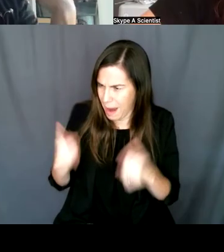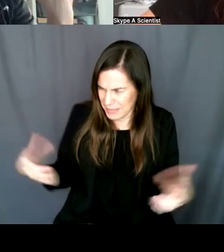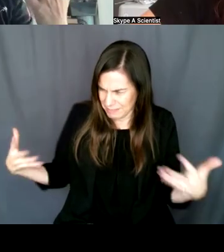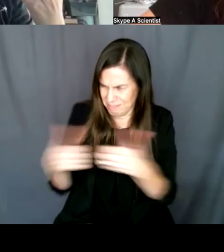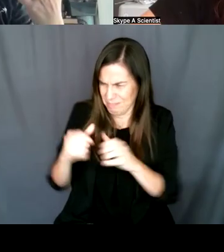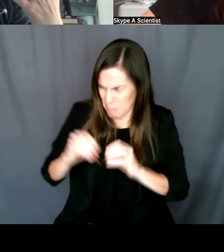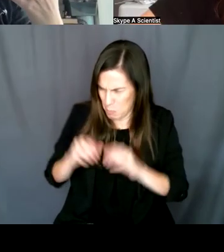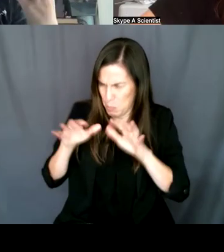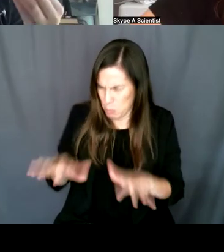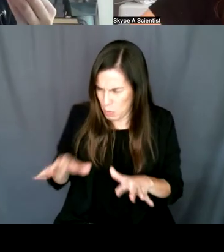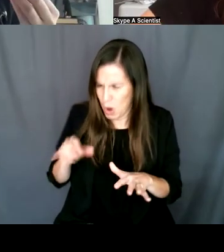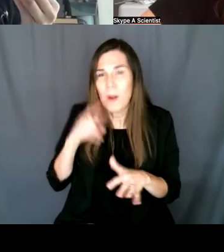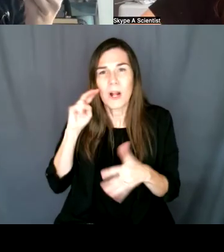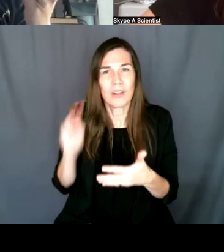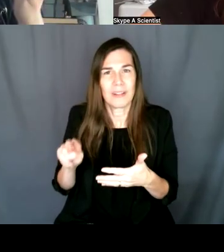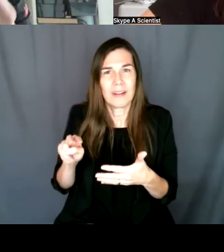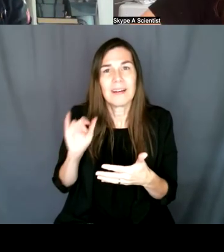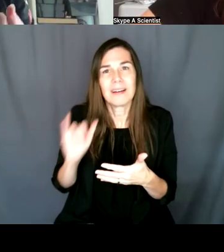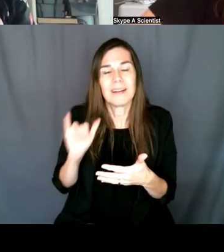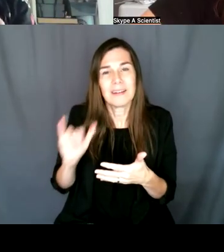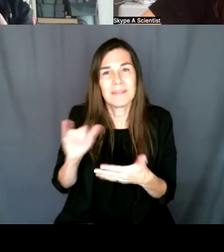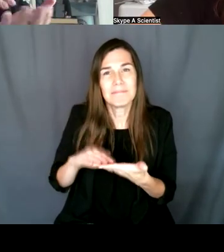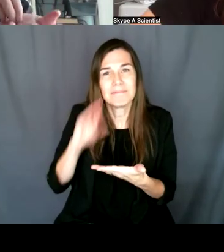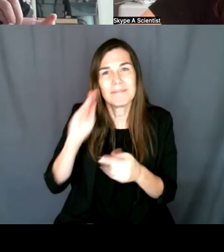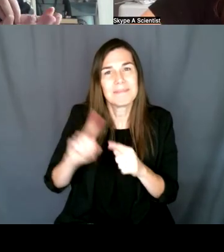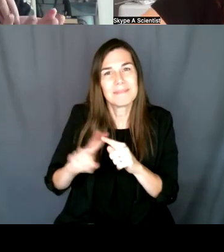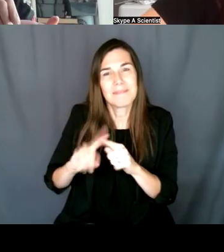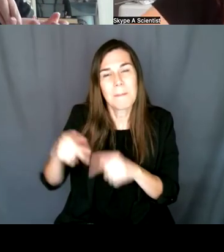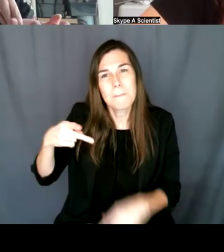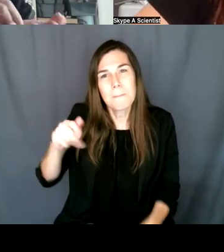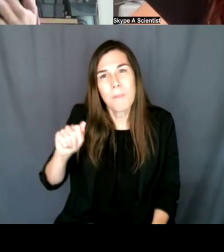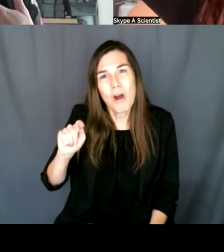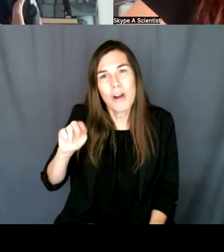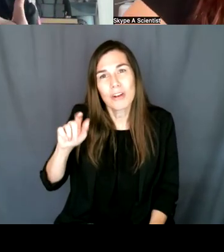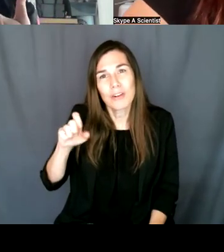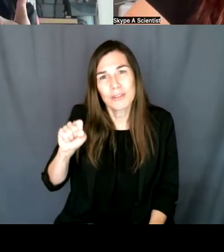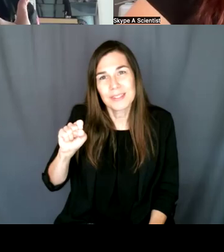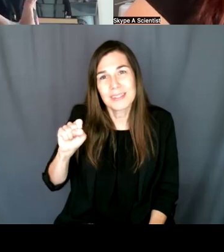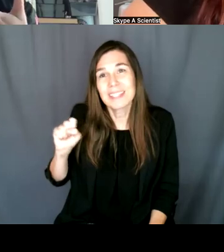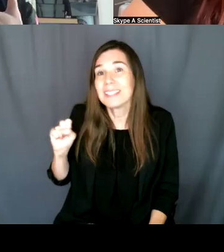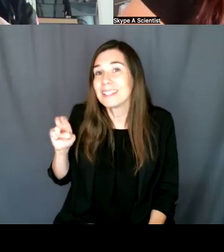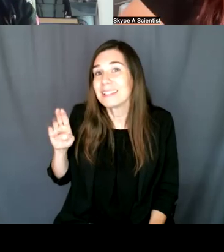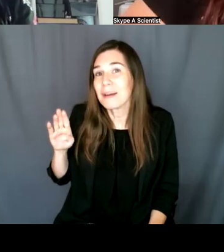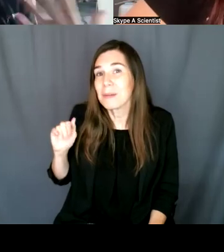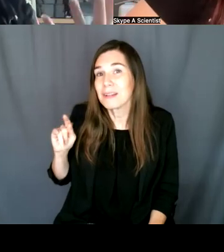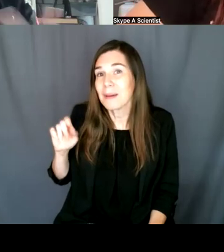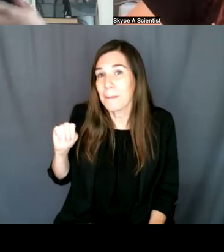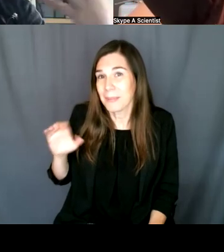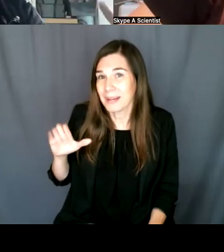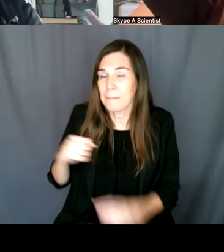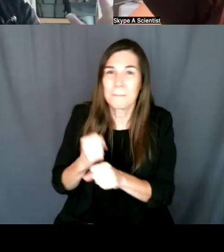and it tells us something about all of the particles, the subatomic particles that make up the protons, and make